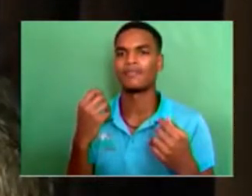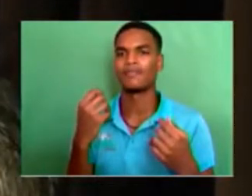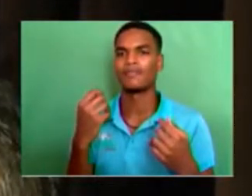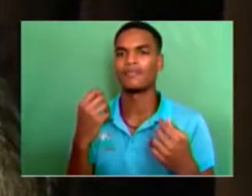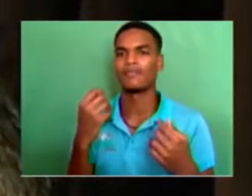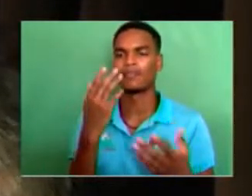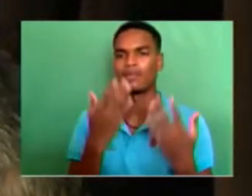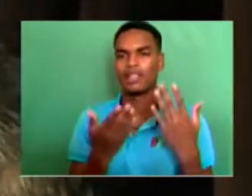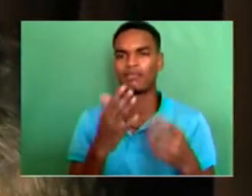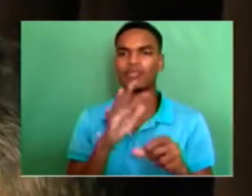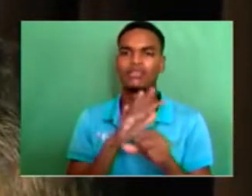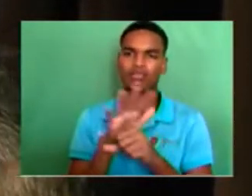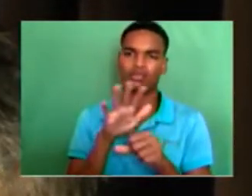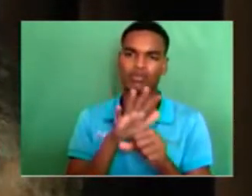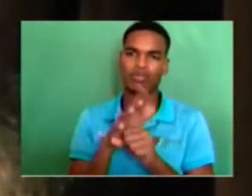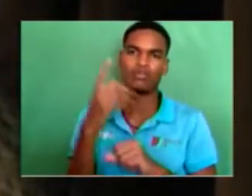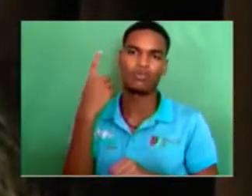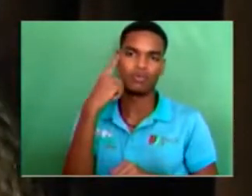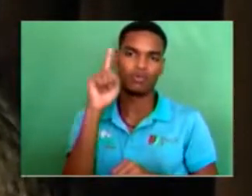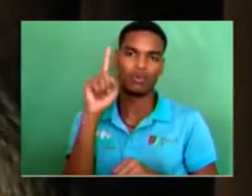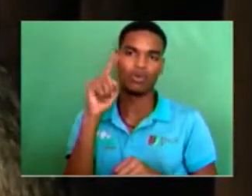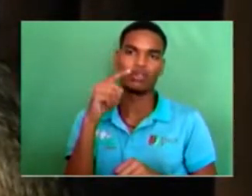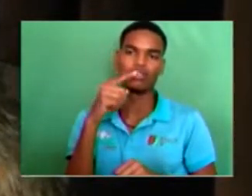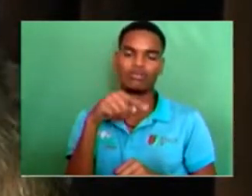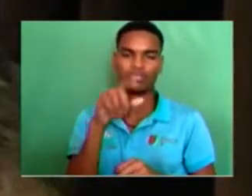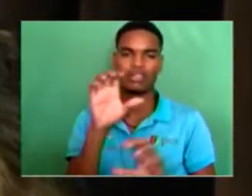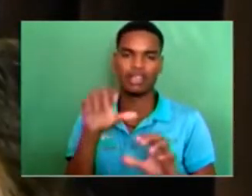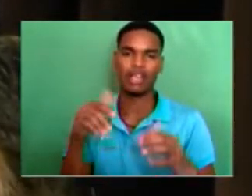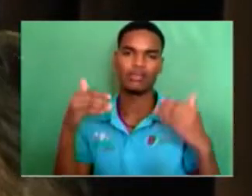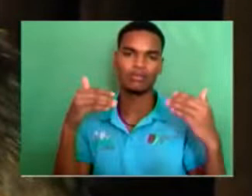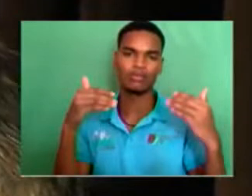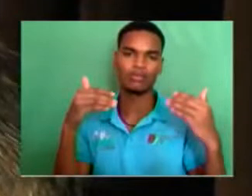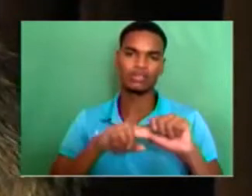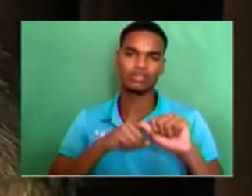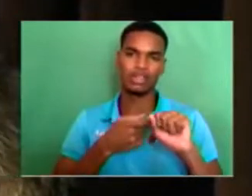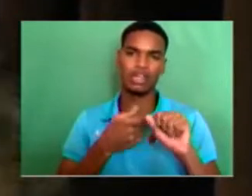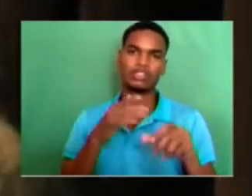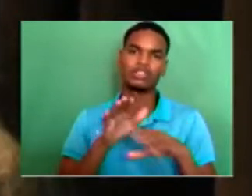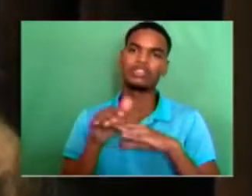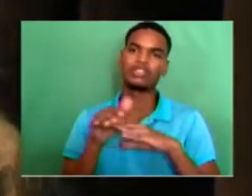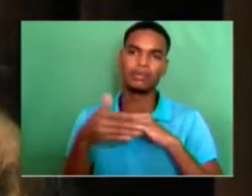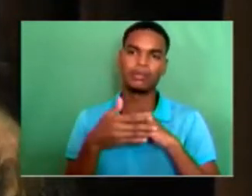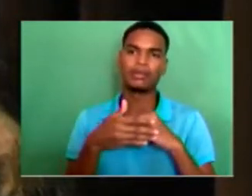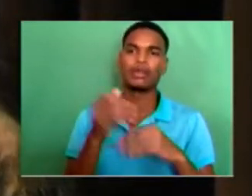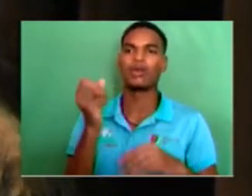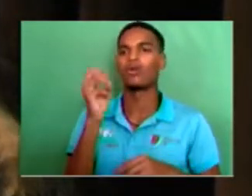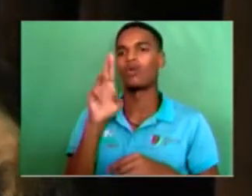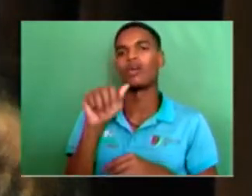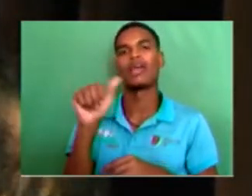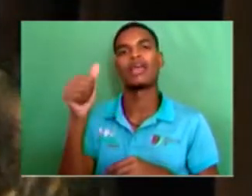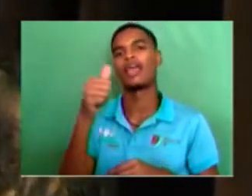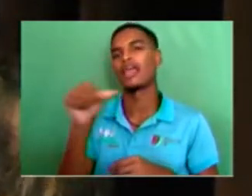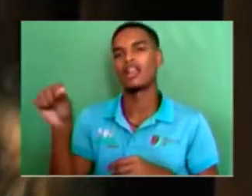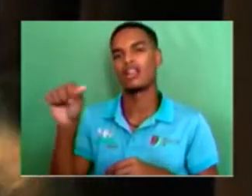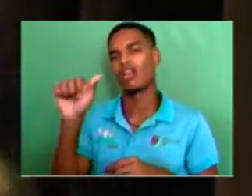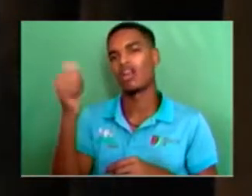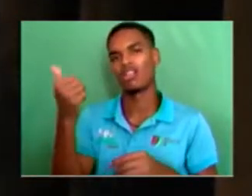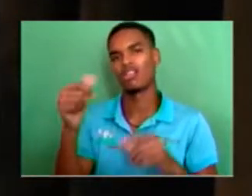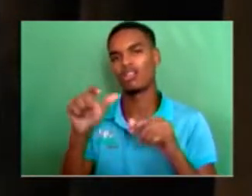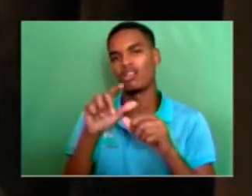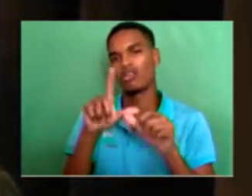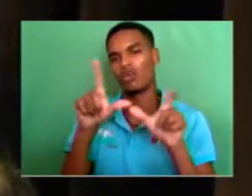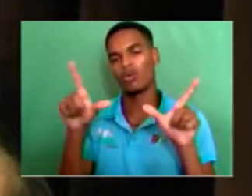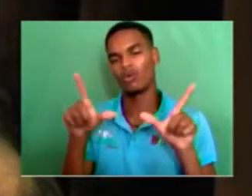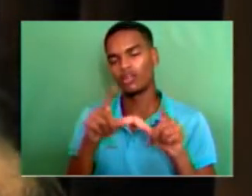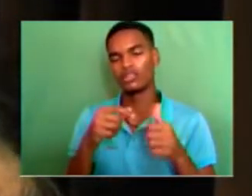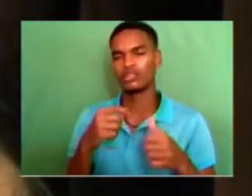sufficient to certainly to get going in Jamaica or any location similar. So you mentioned the 18-month,